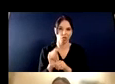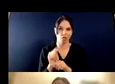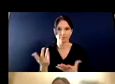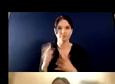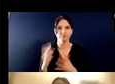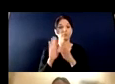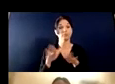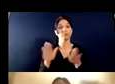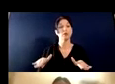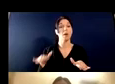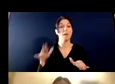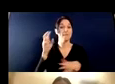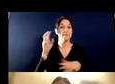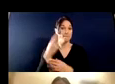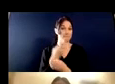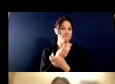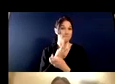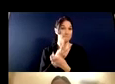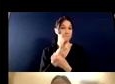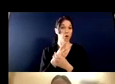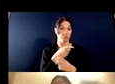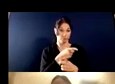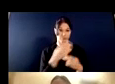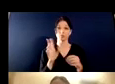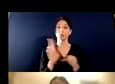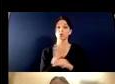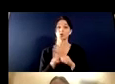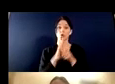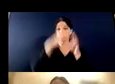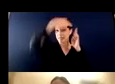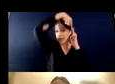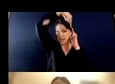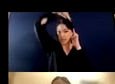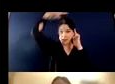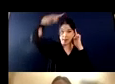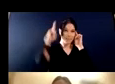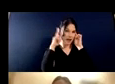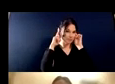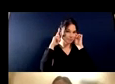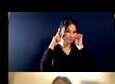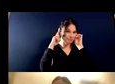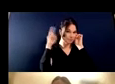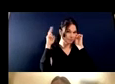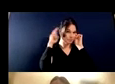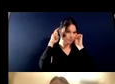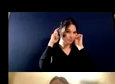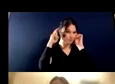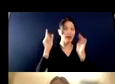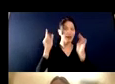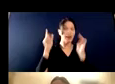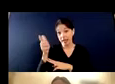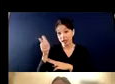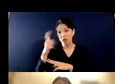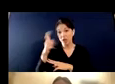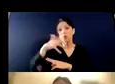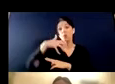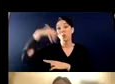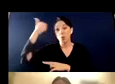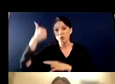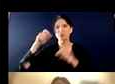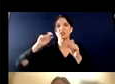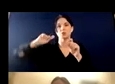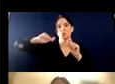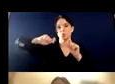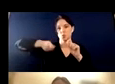device is worn on a headband, and in older age, a screw can be surgically implanted so that the hearing aid